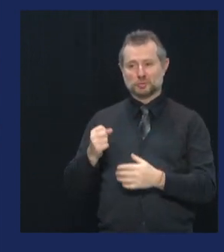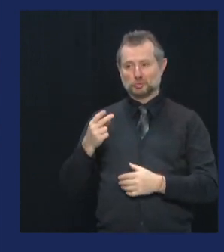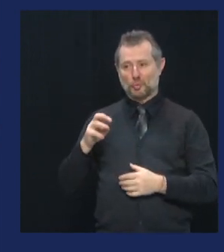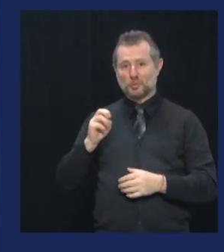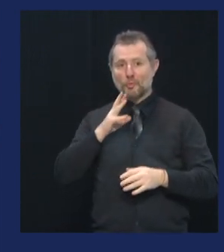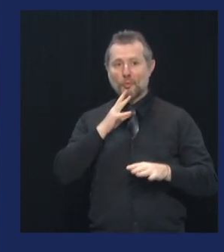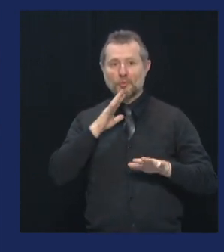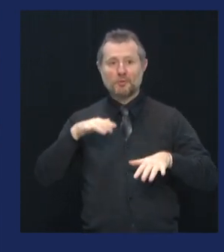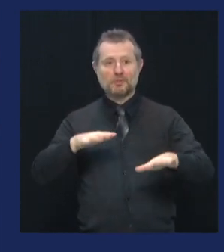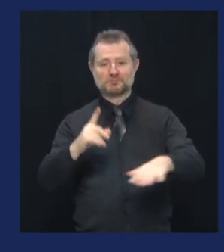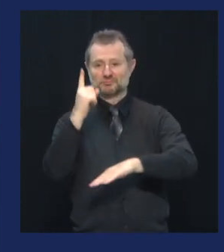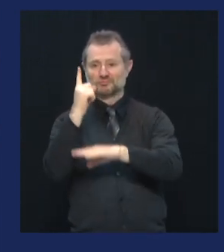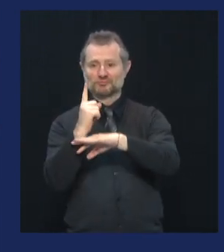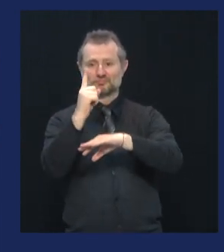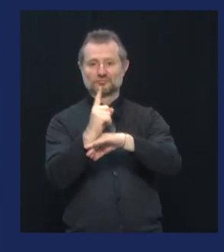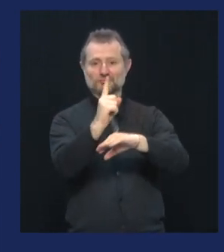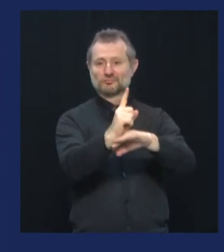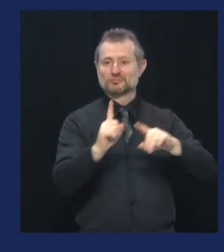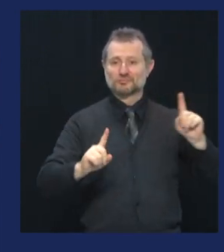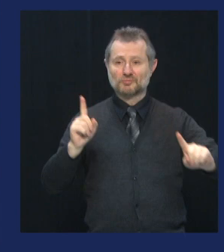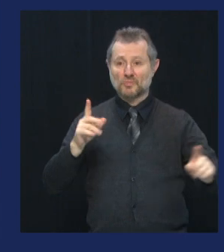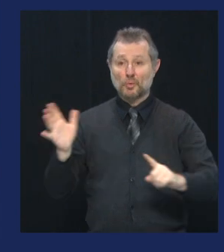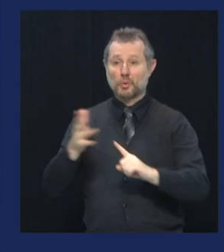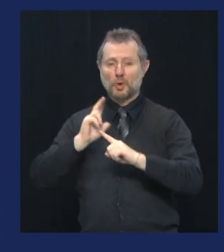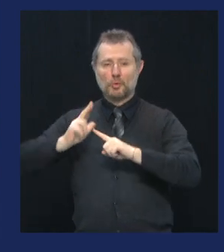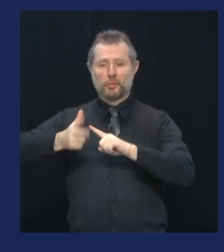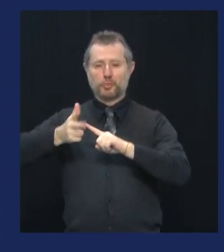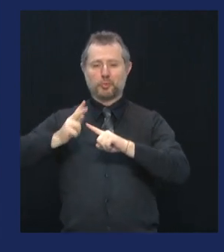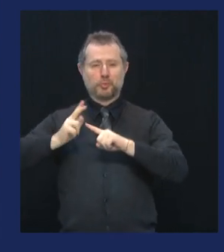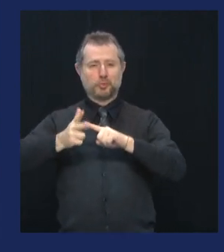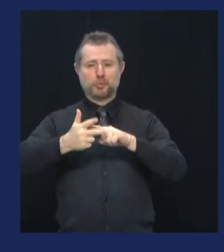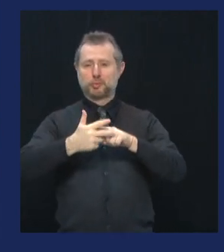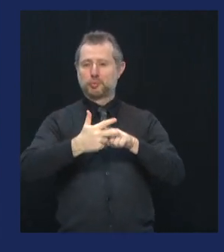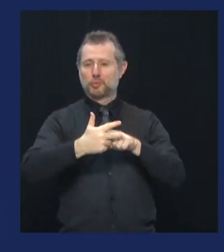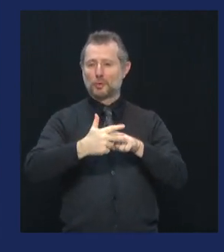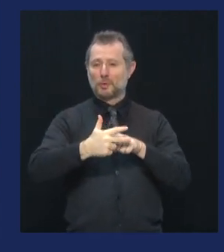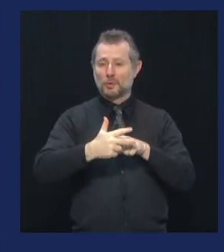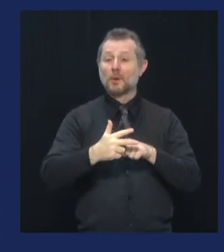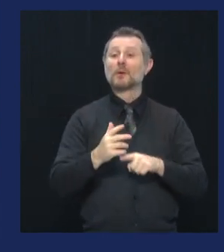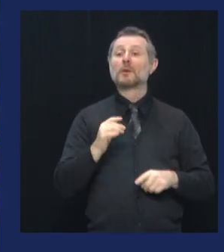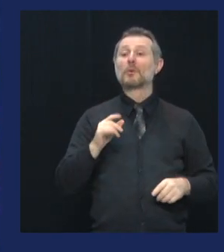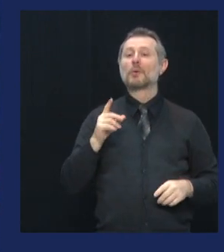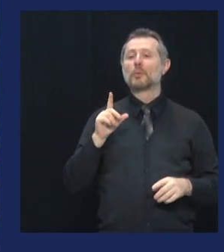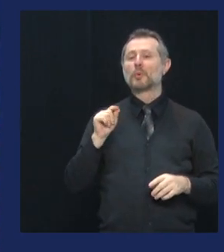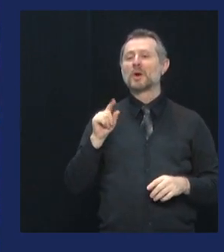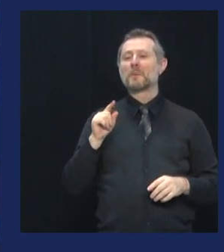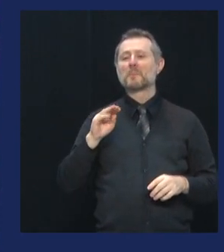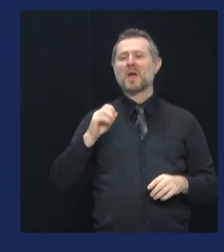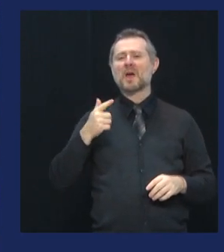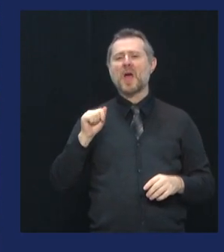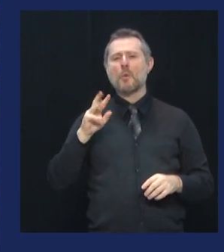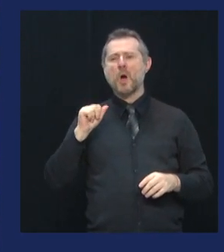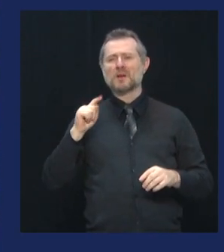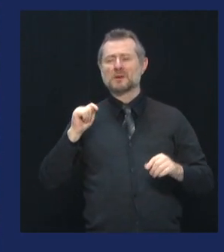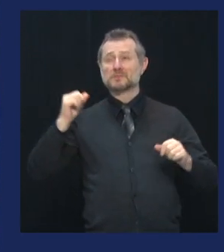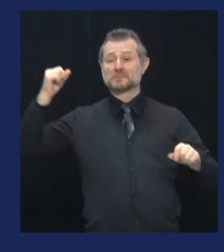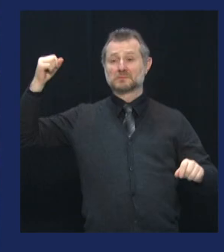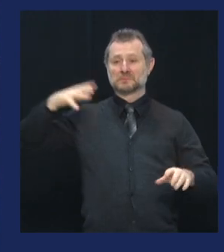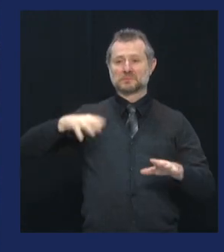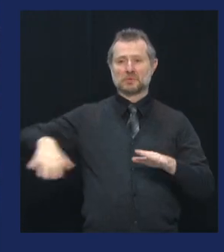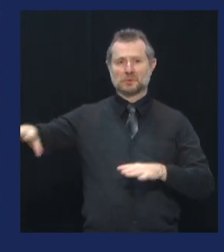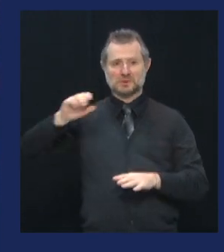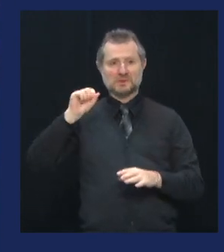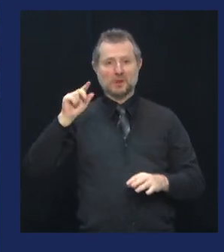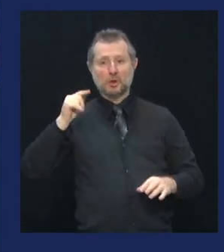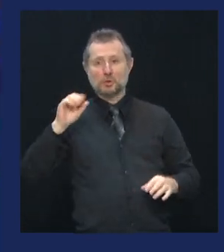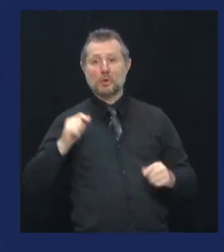These projects include the 20-megawatt solar project in Saratoga, a 20-megawatt solar project in